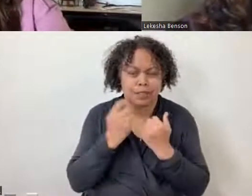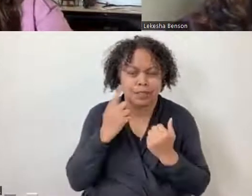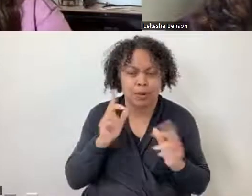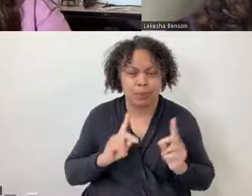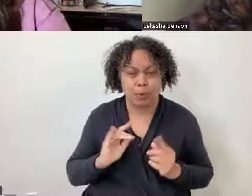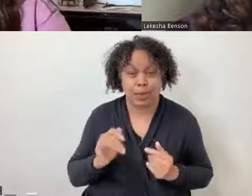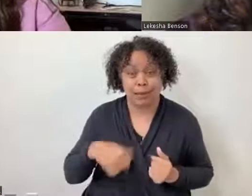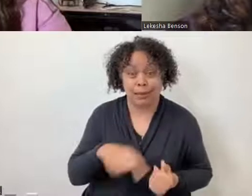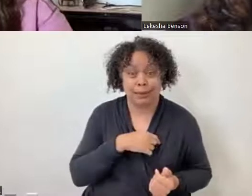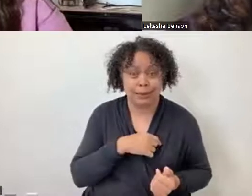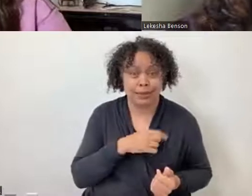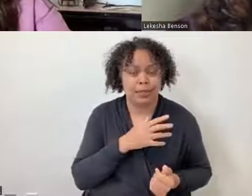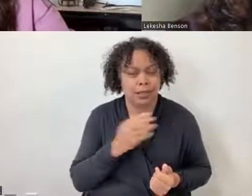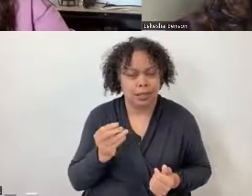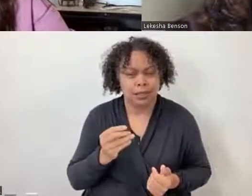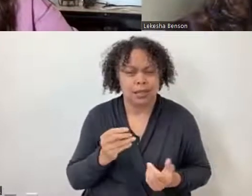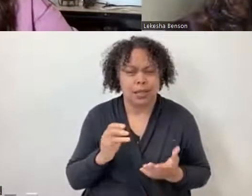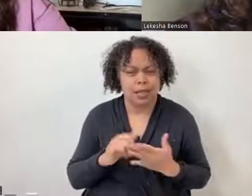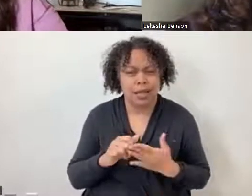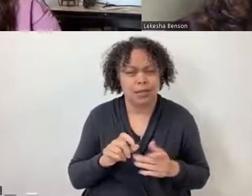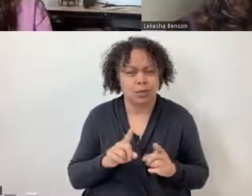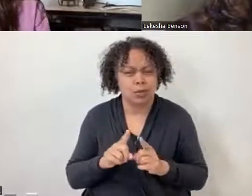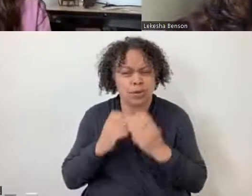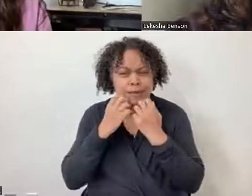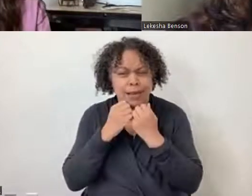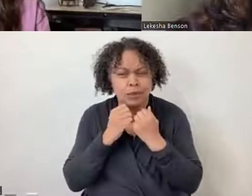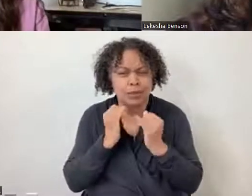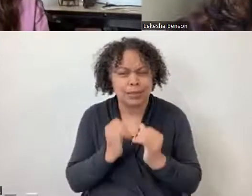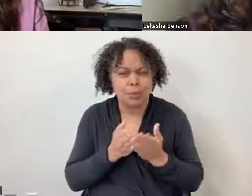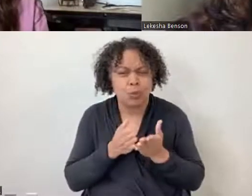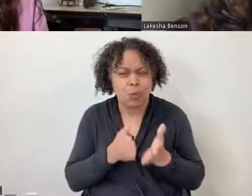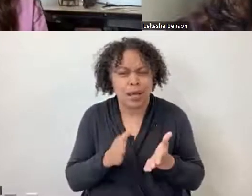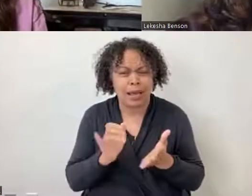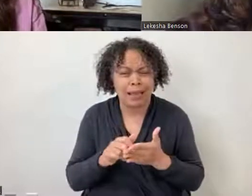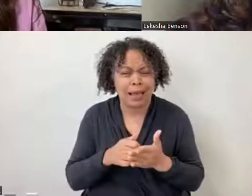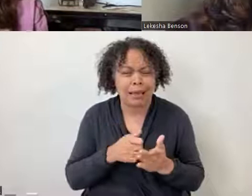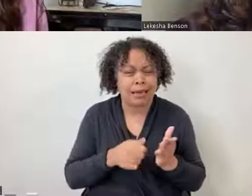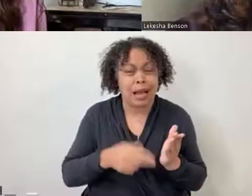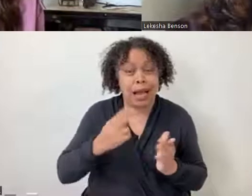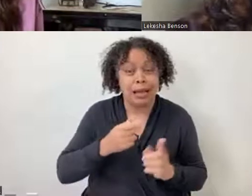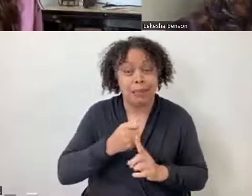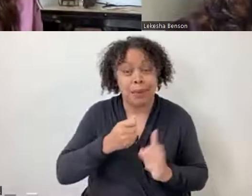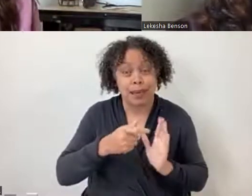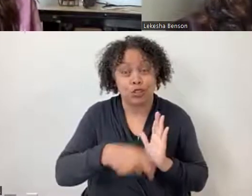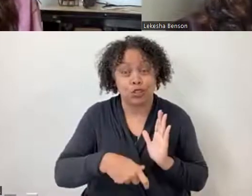like us, but that were valued in the same way that a high impact journal article would be. That would be lovely.